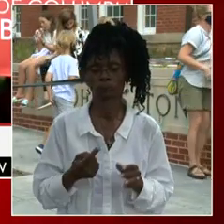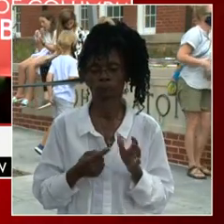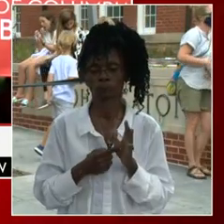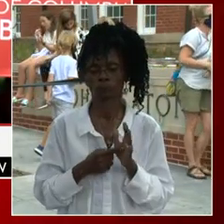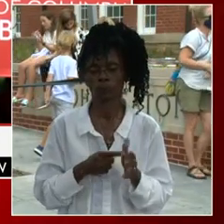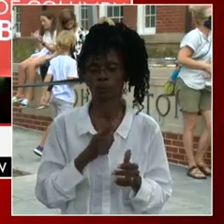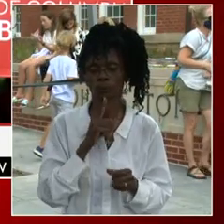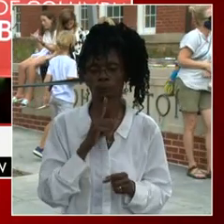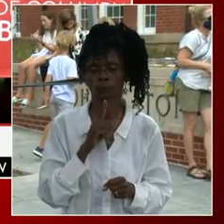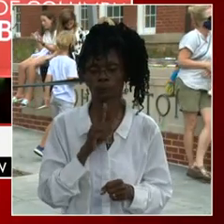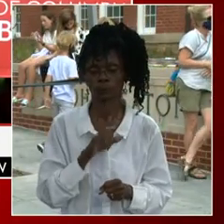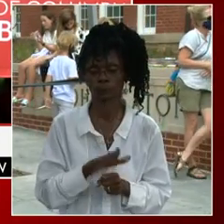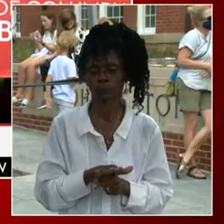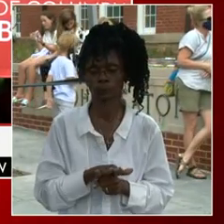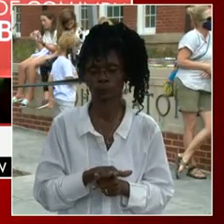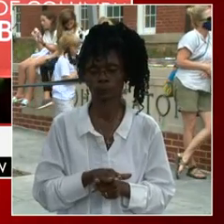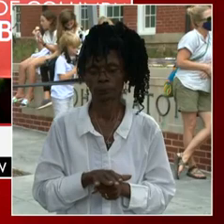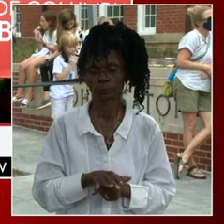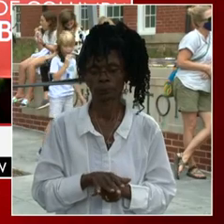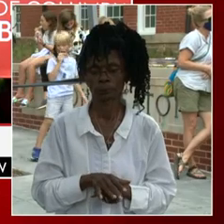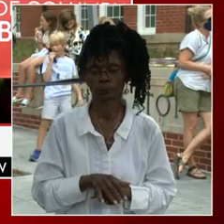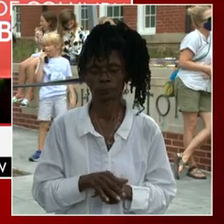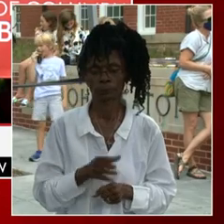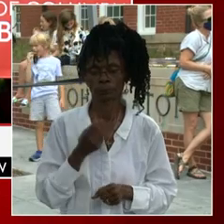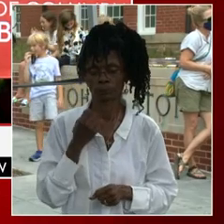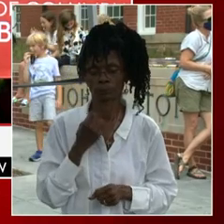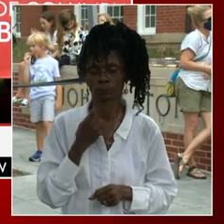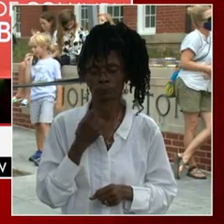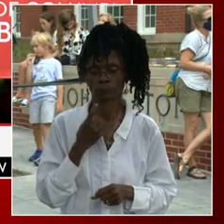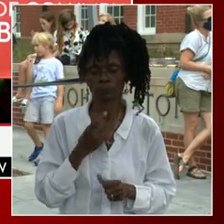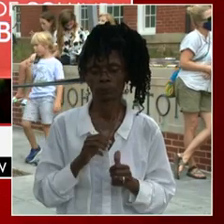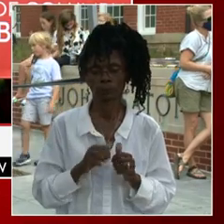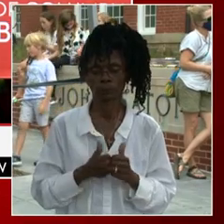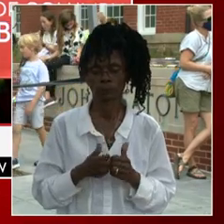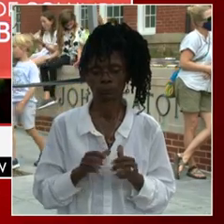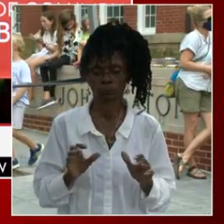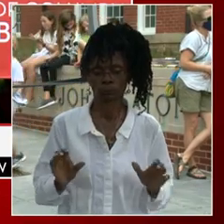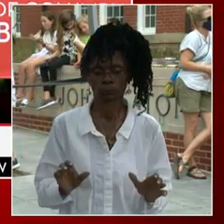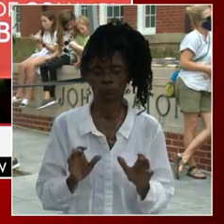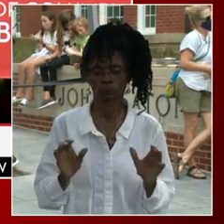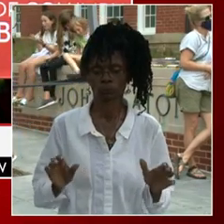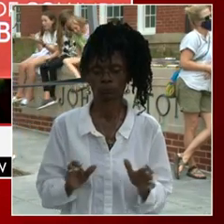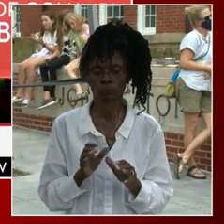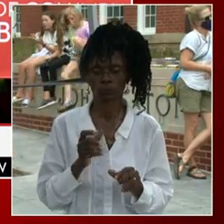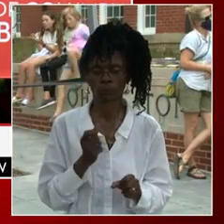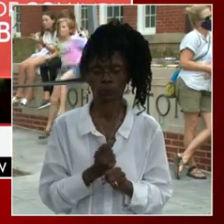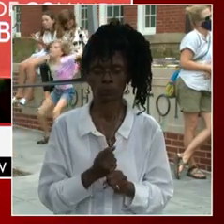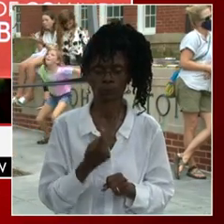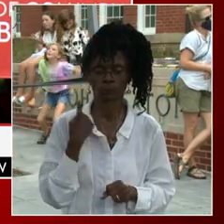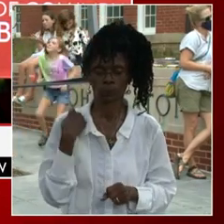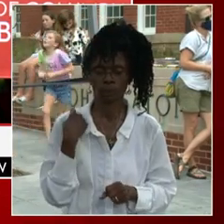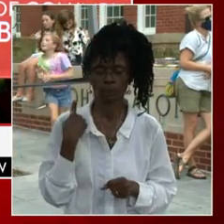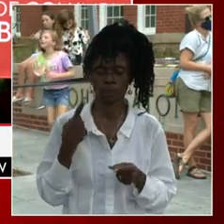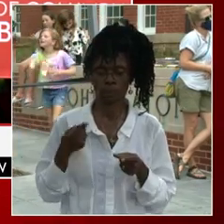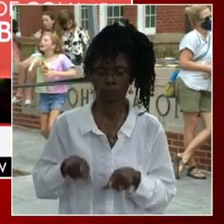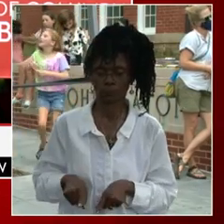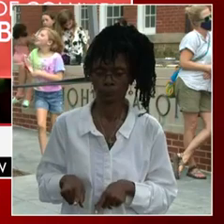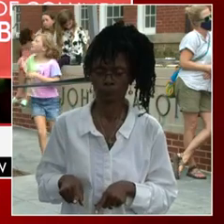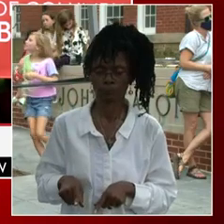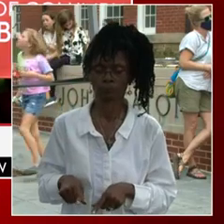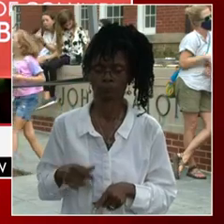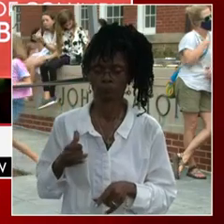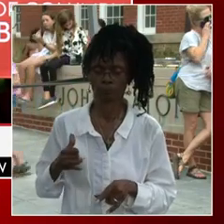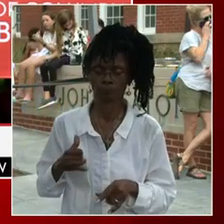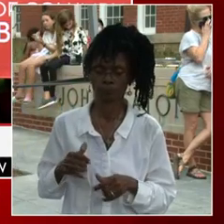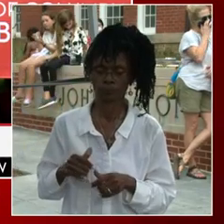that we know how to do this. We've done it last school year. We've done it over the summer. We know how to implement our protocols to keep our students